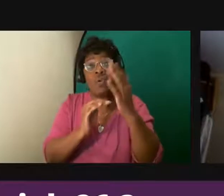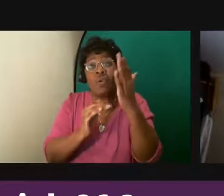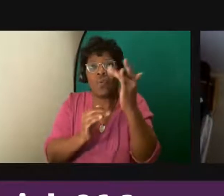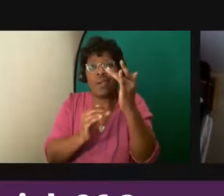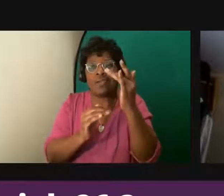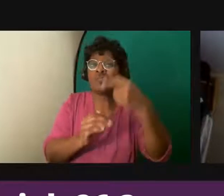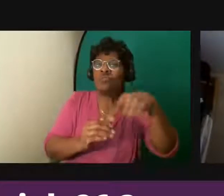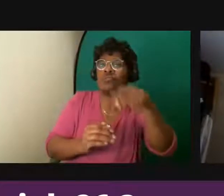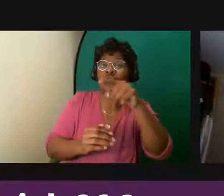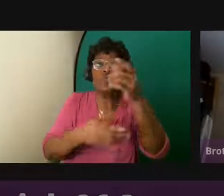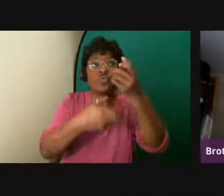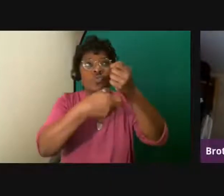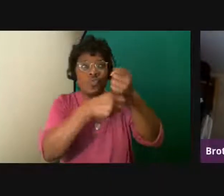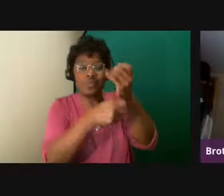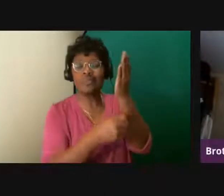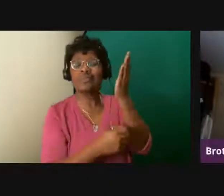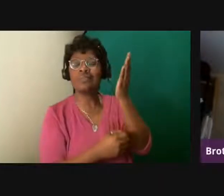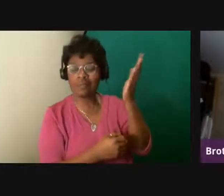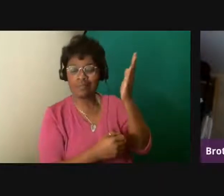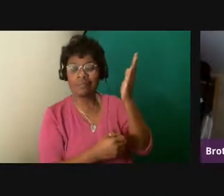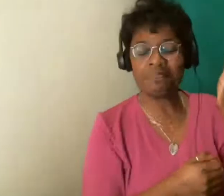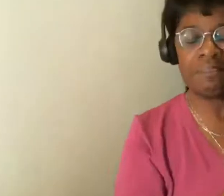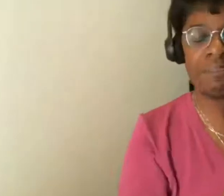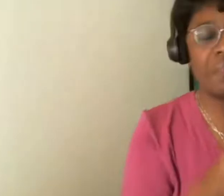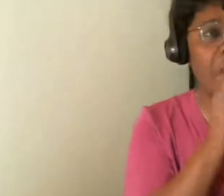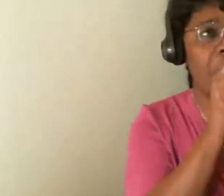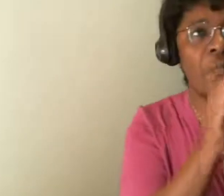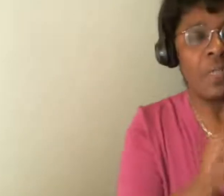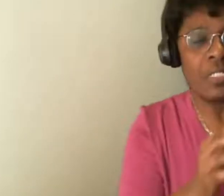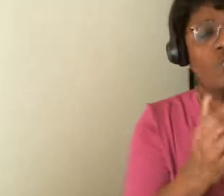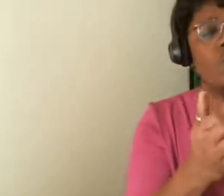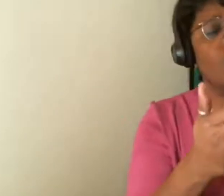to the hearing and reading of the word. Amen.